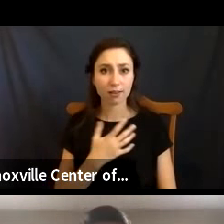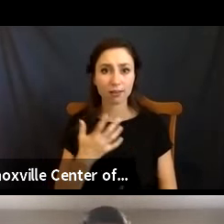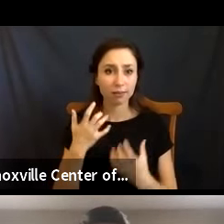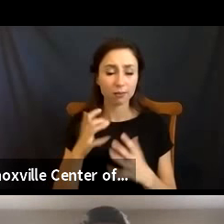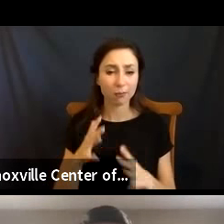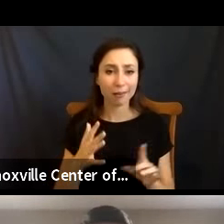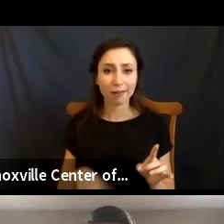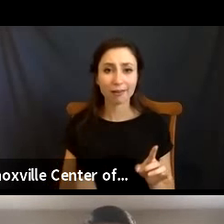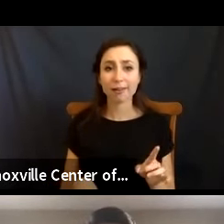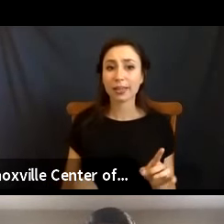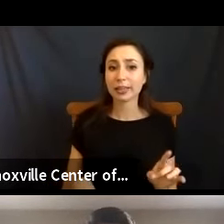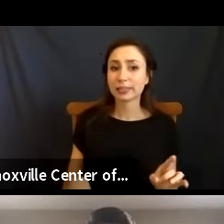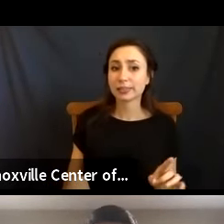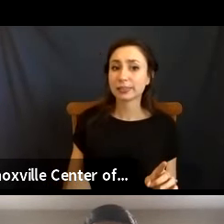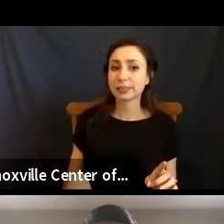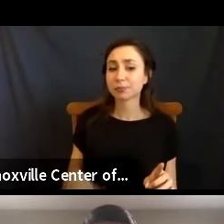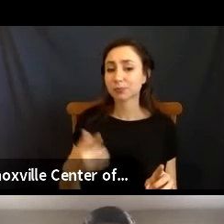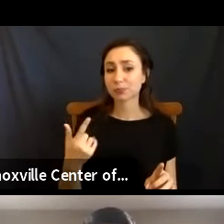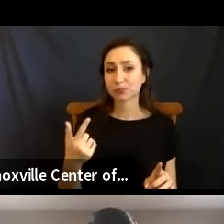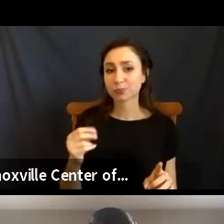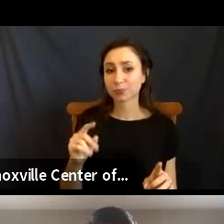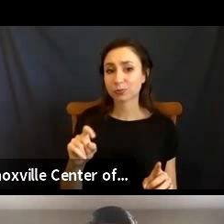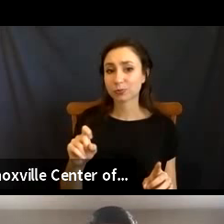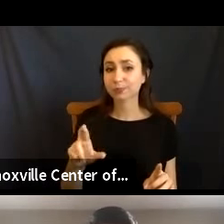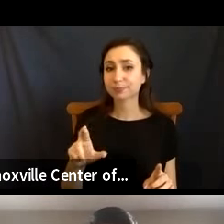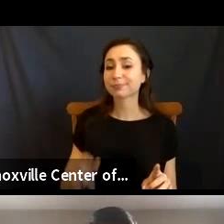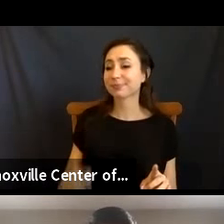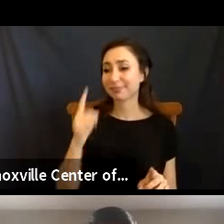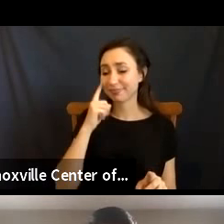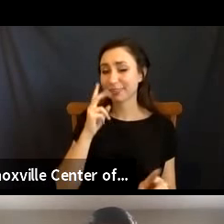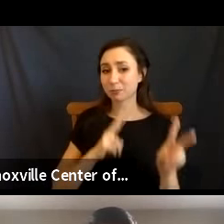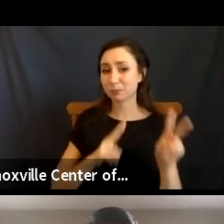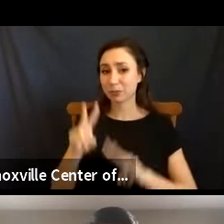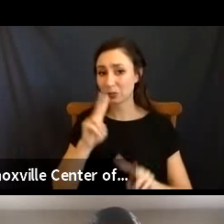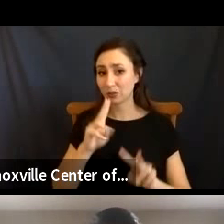I think we've been looking at these metrics,